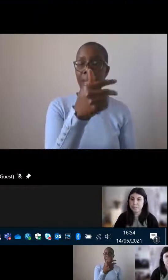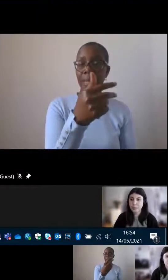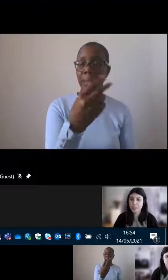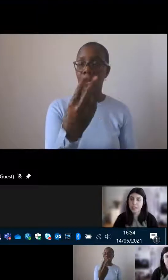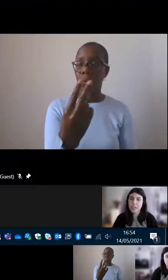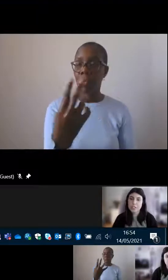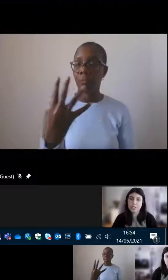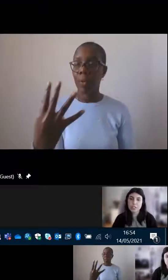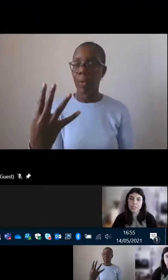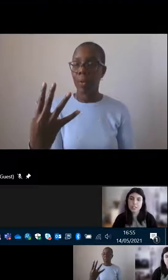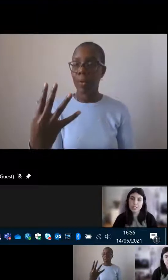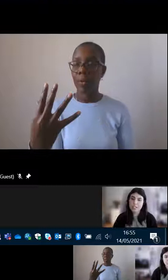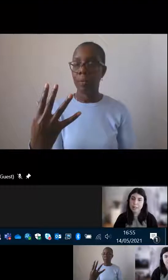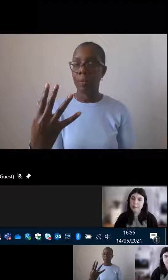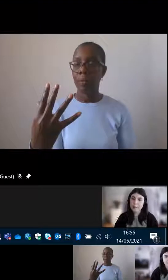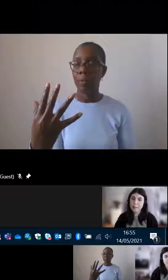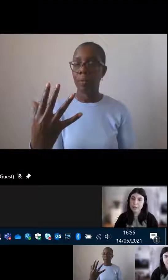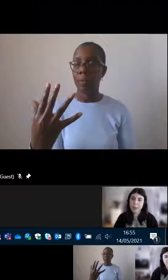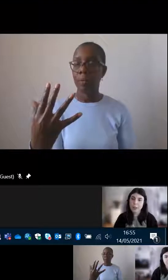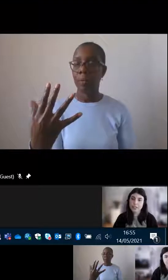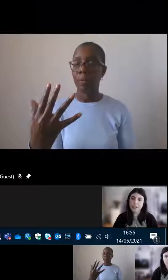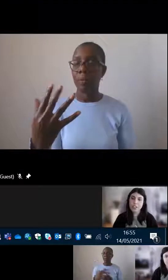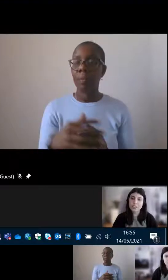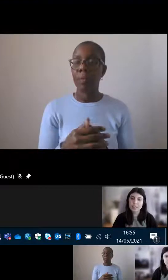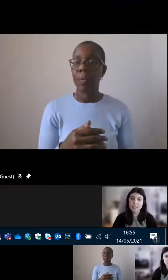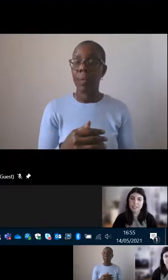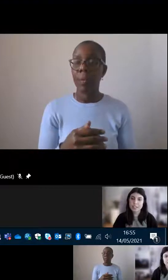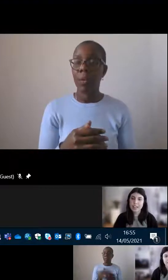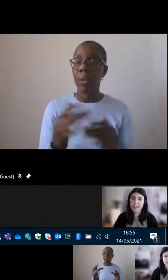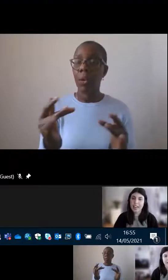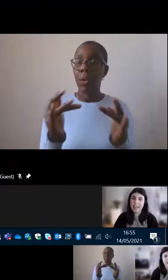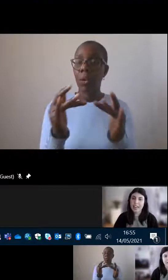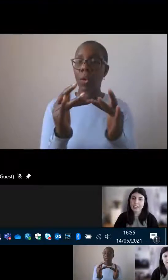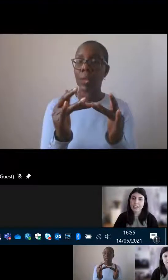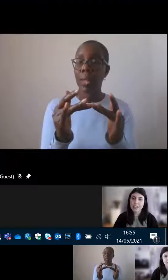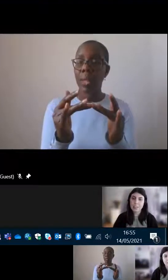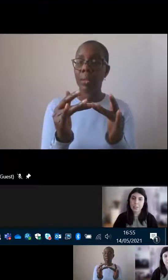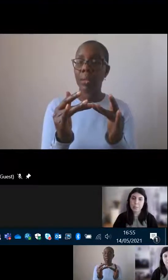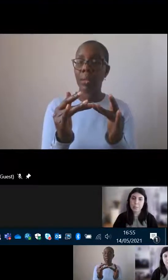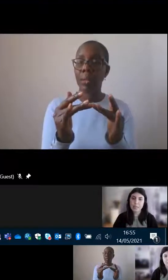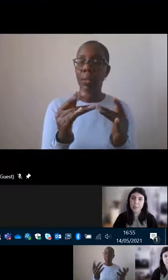07561180825. And you can contact them on